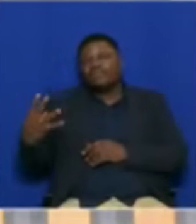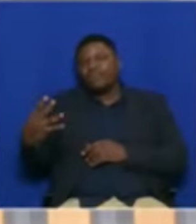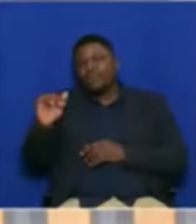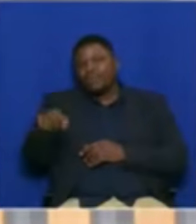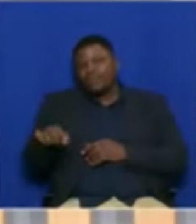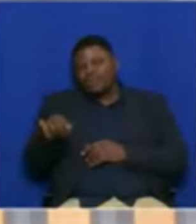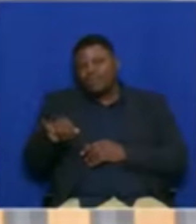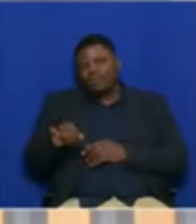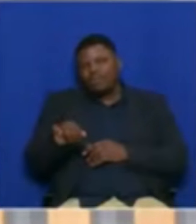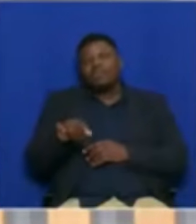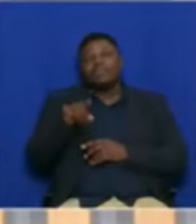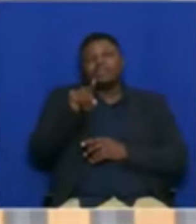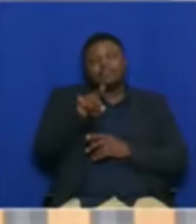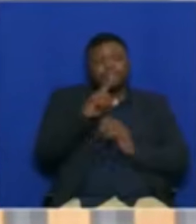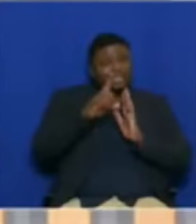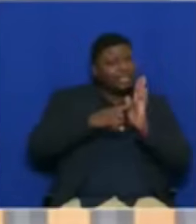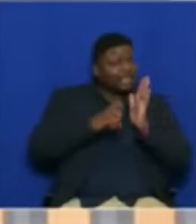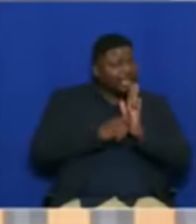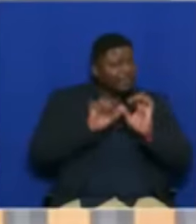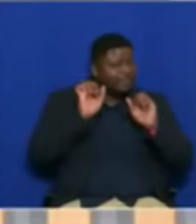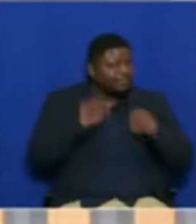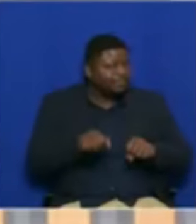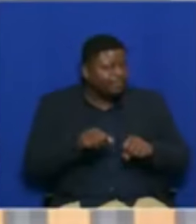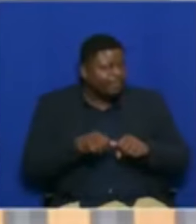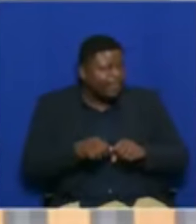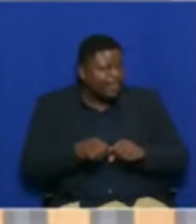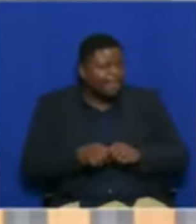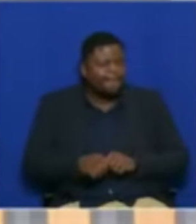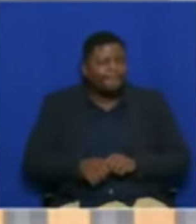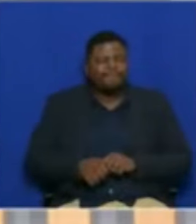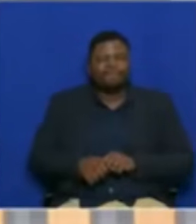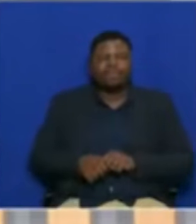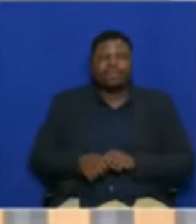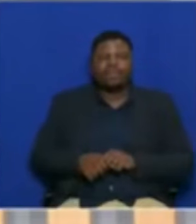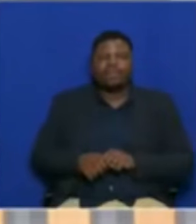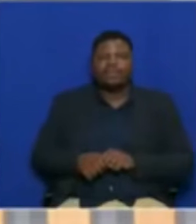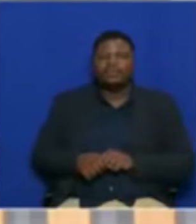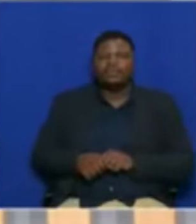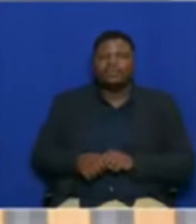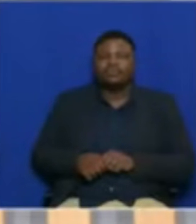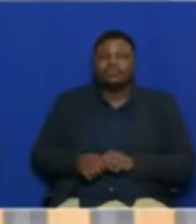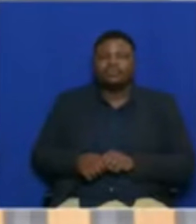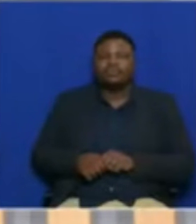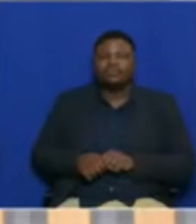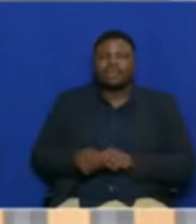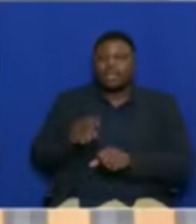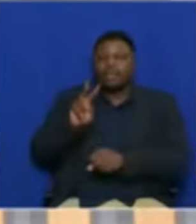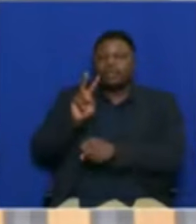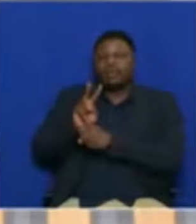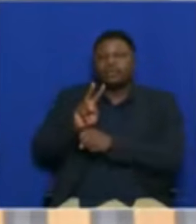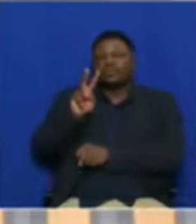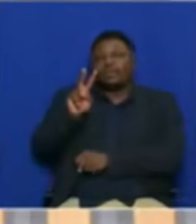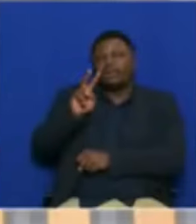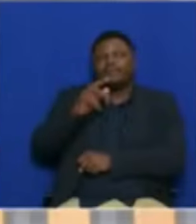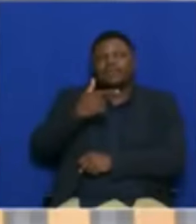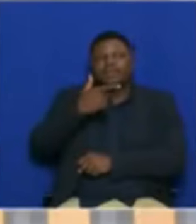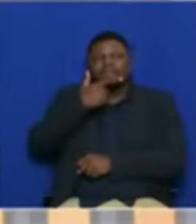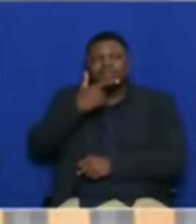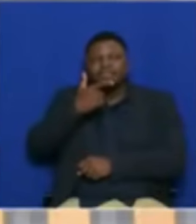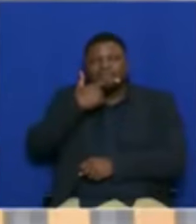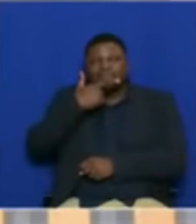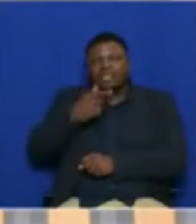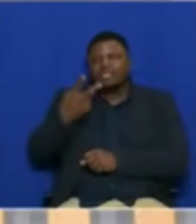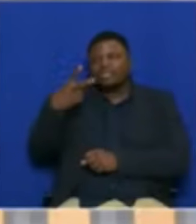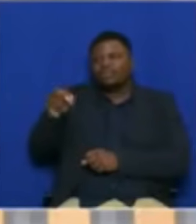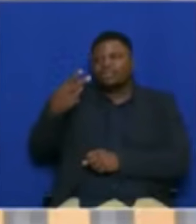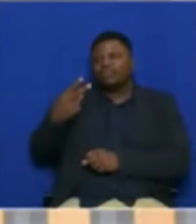date. No, the 12 is December 2024. So